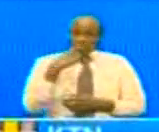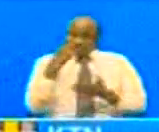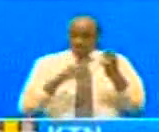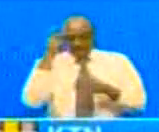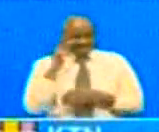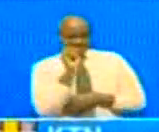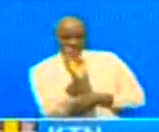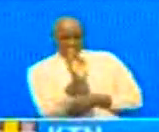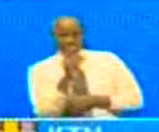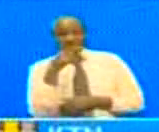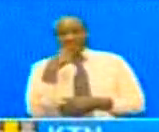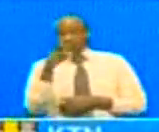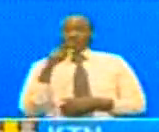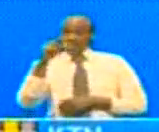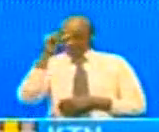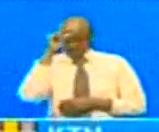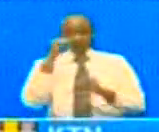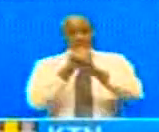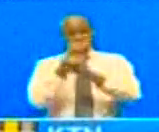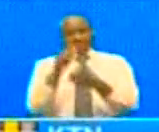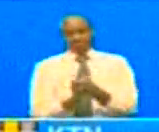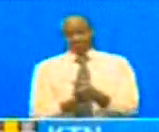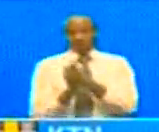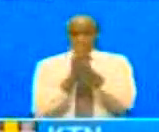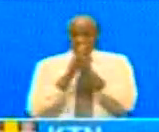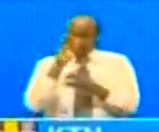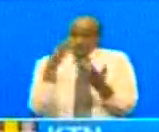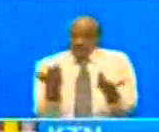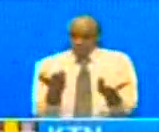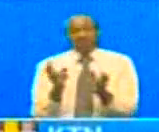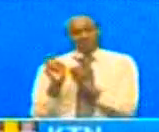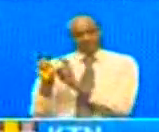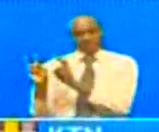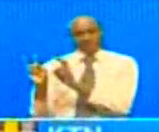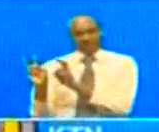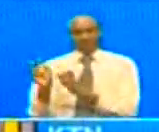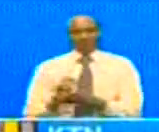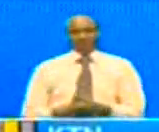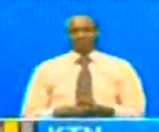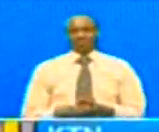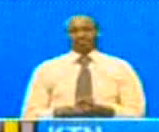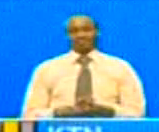to seek government protection. KTN's Coast reporter Francis Ontomwa has the details.